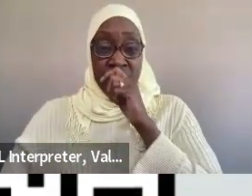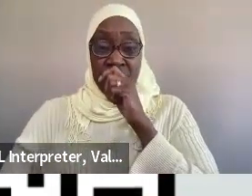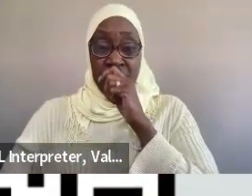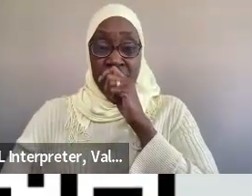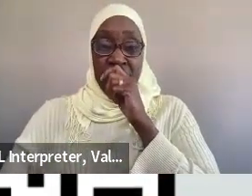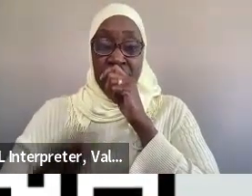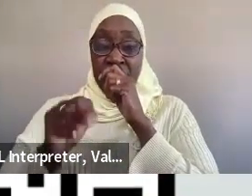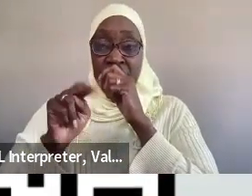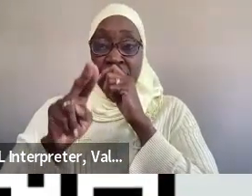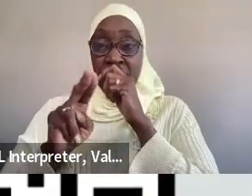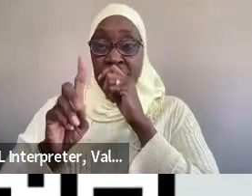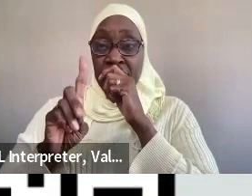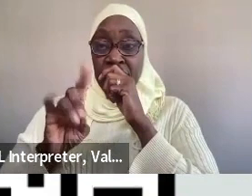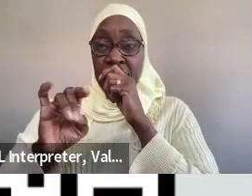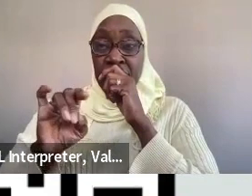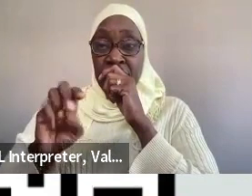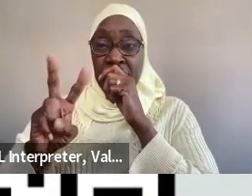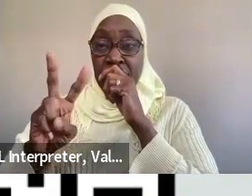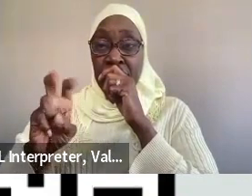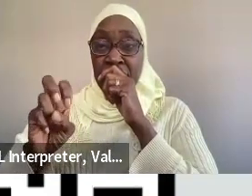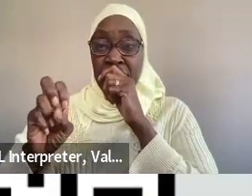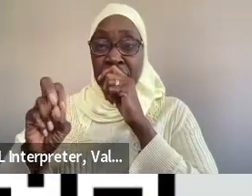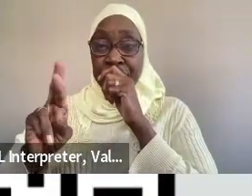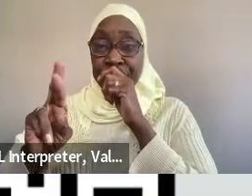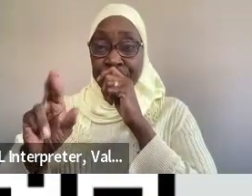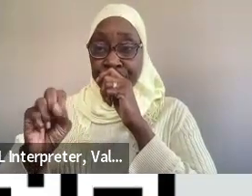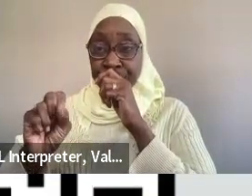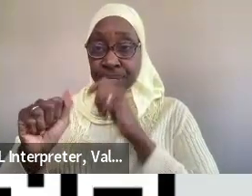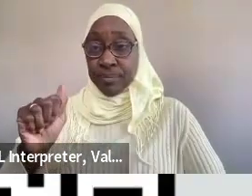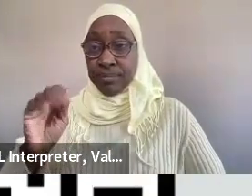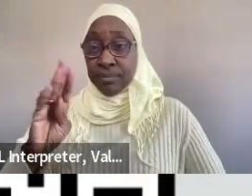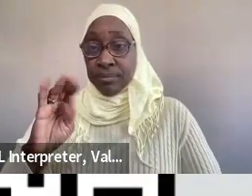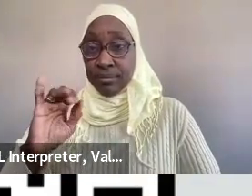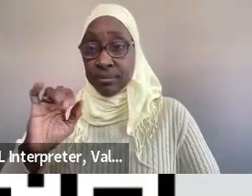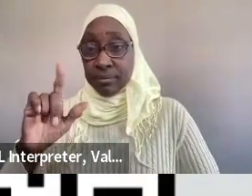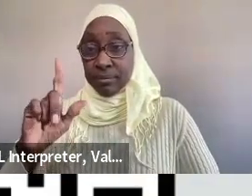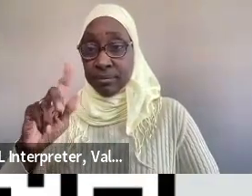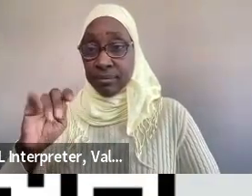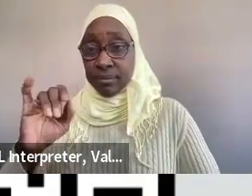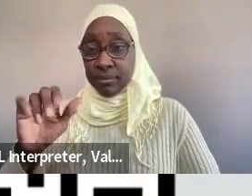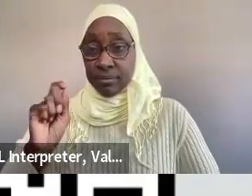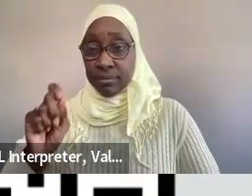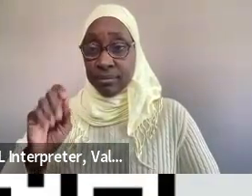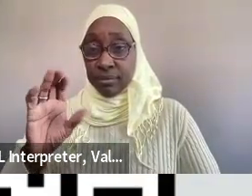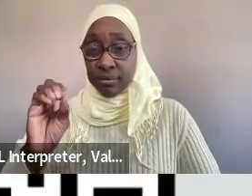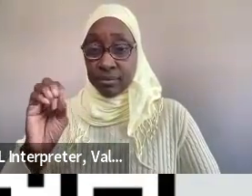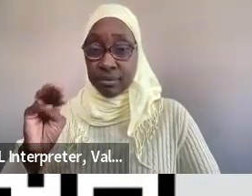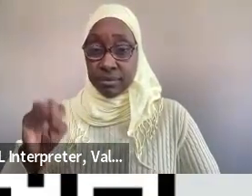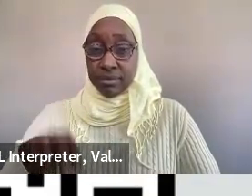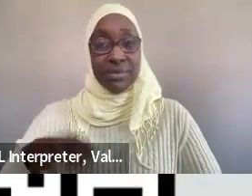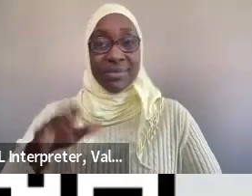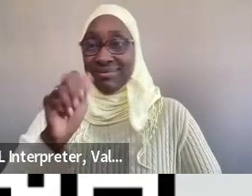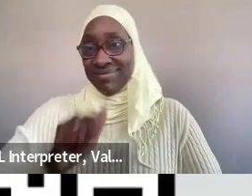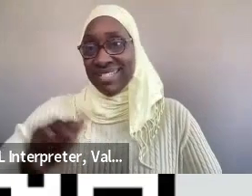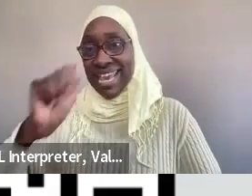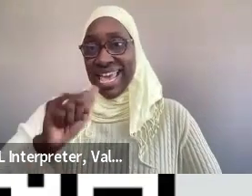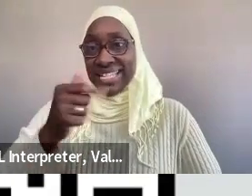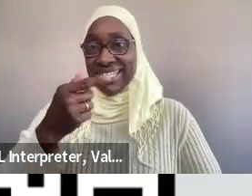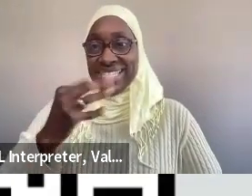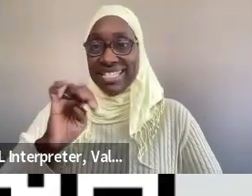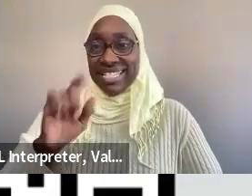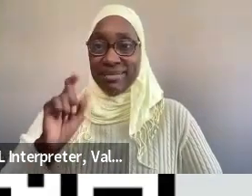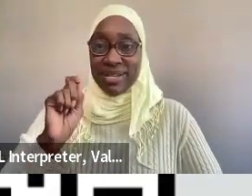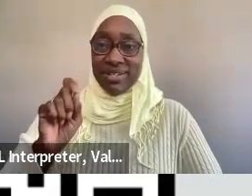nudiversibility@gmail.com. And then the top left of the slide says our meeting times, which is Mondays at 6 p.m. in Richard's